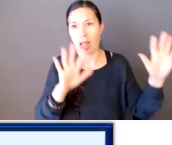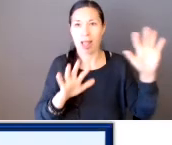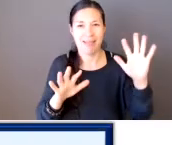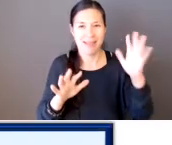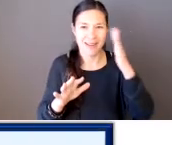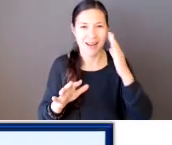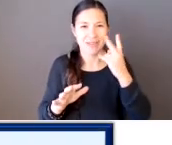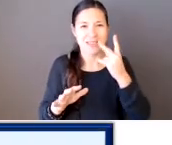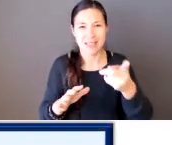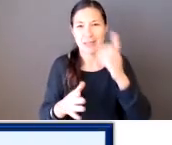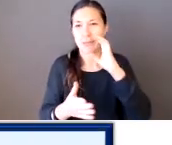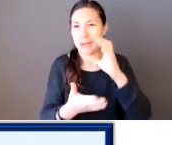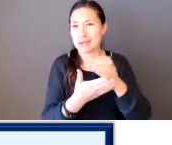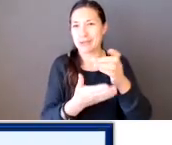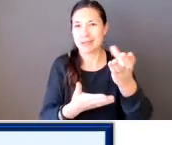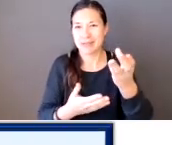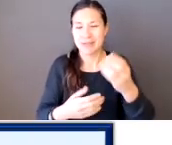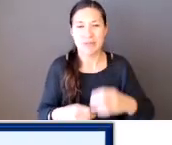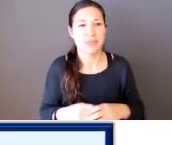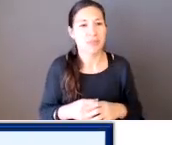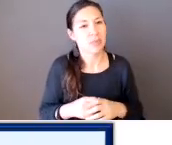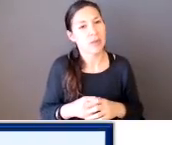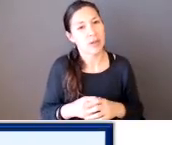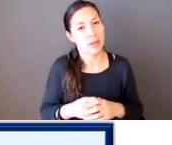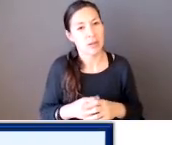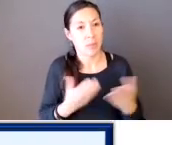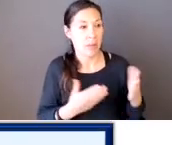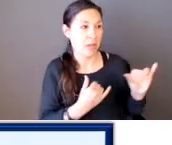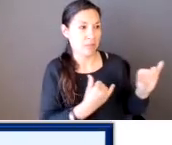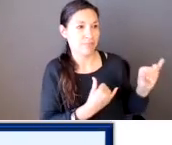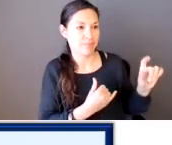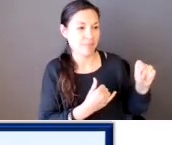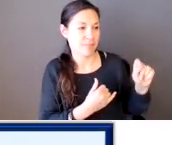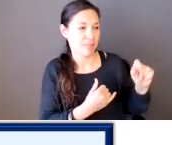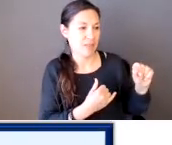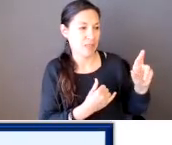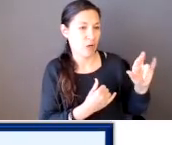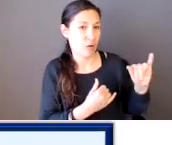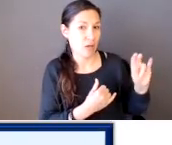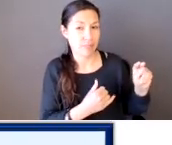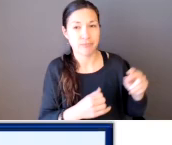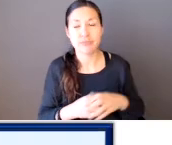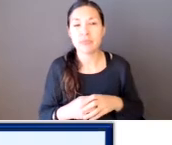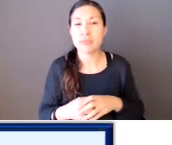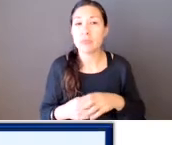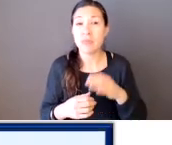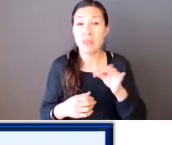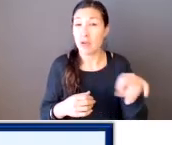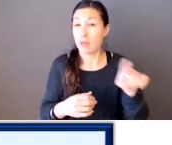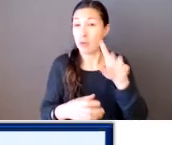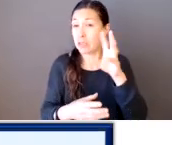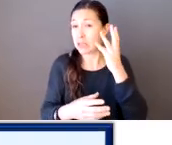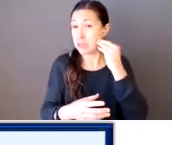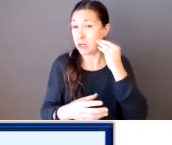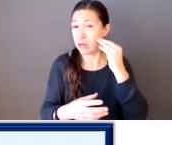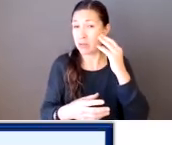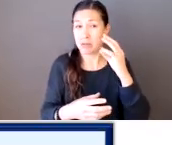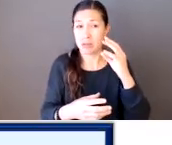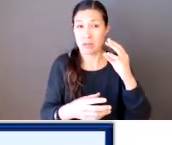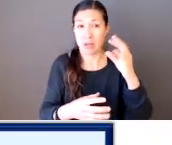of, almost like hitting a moving target. And I think for those of you who work in the courts probably have felt the same